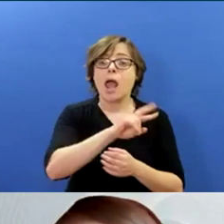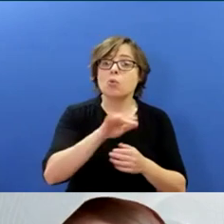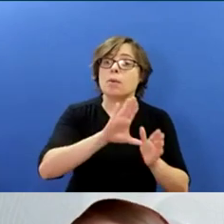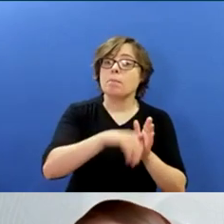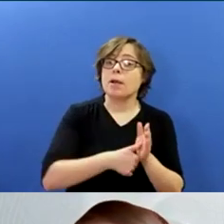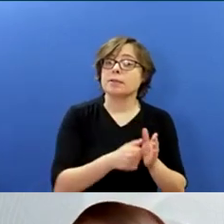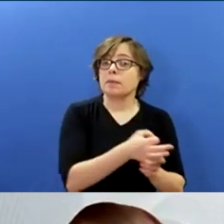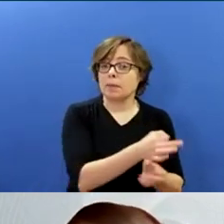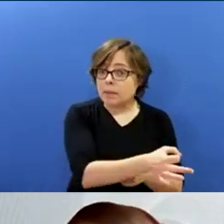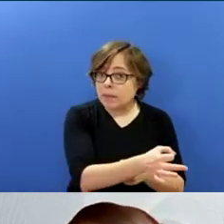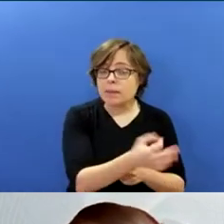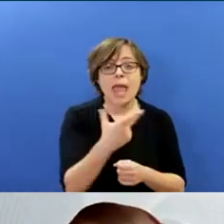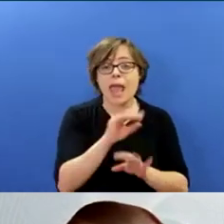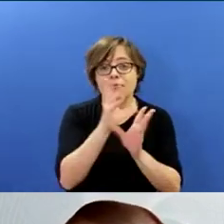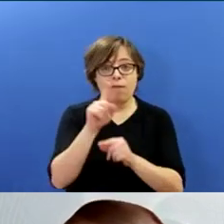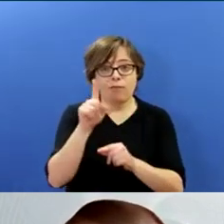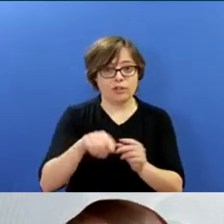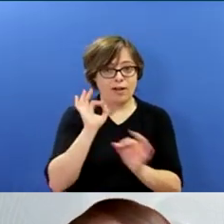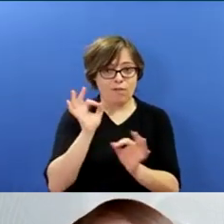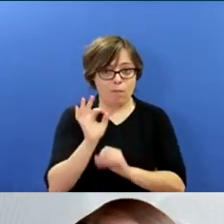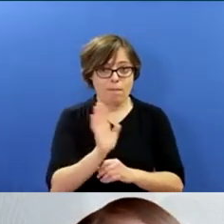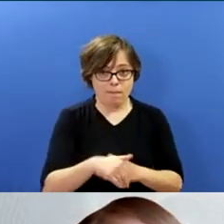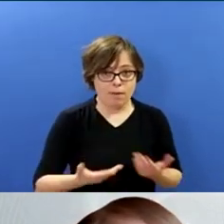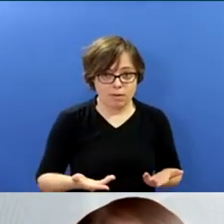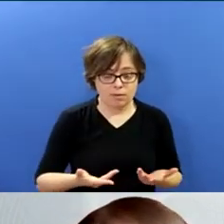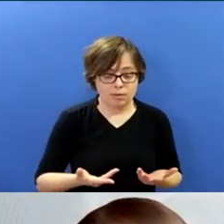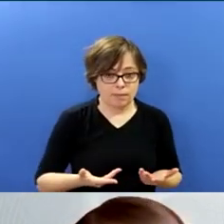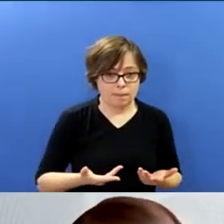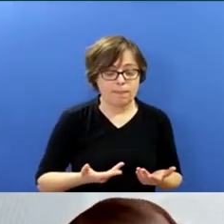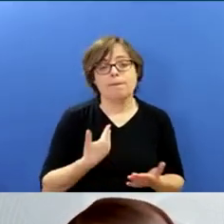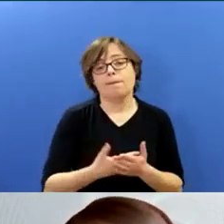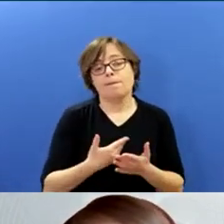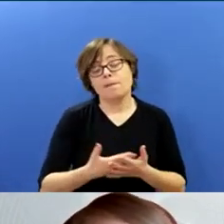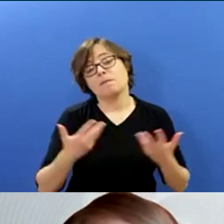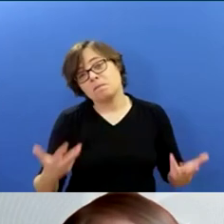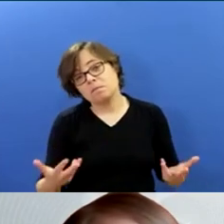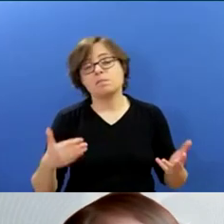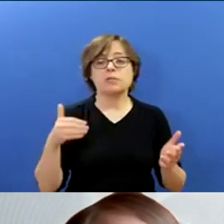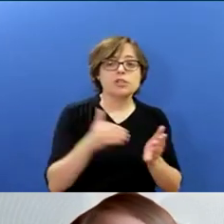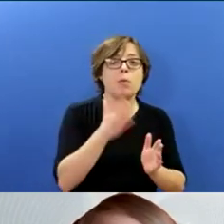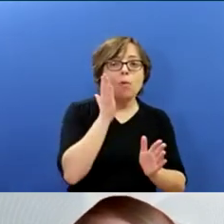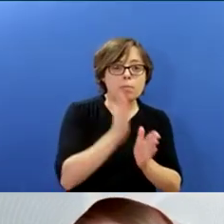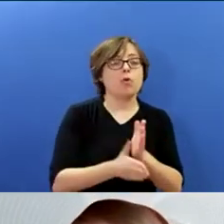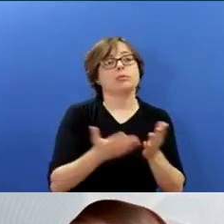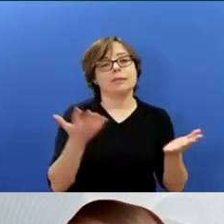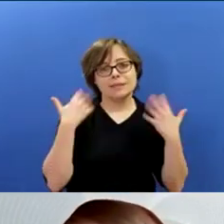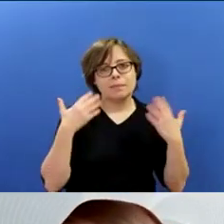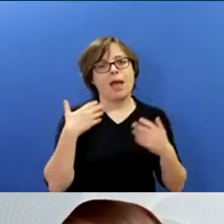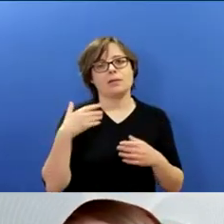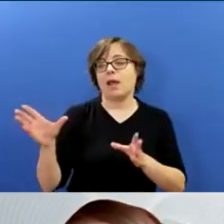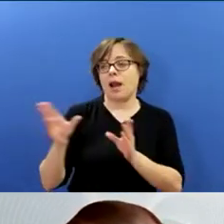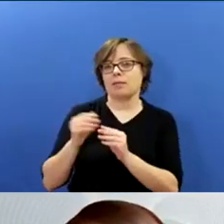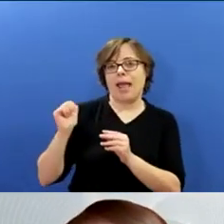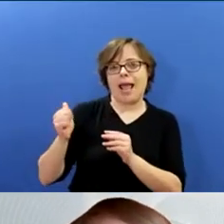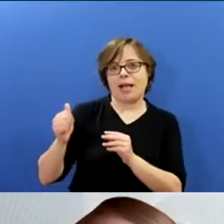available. And there we simply just went for a walk with 2 or maybe 1 local expert who showed us the houses